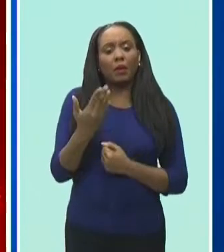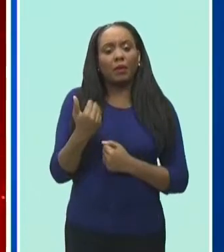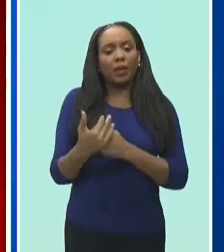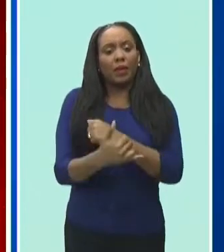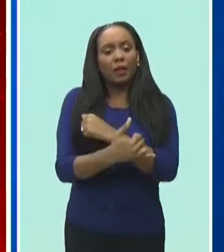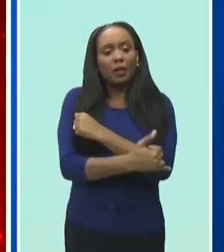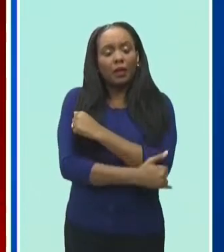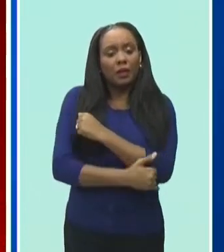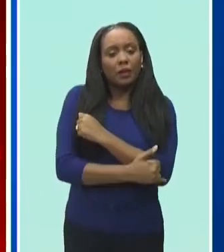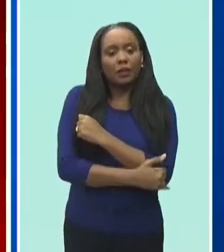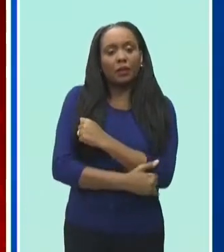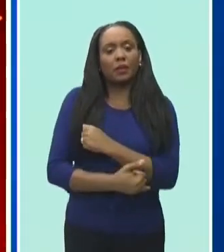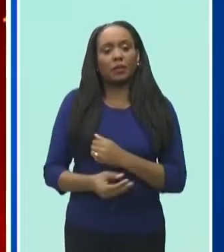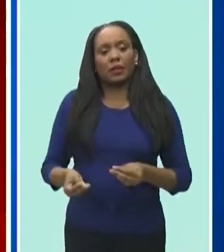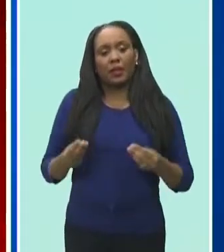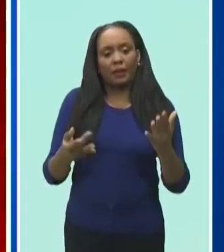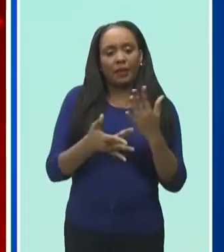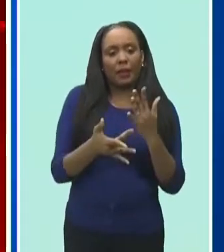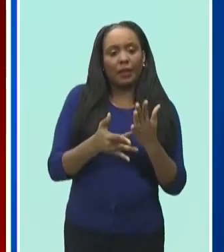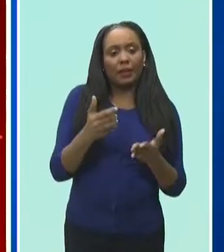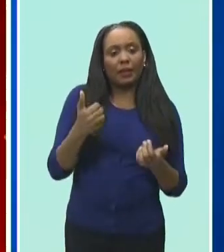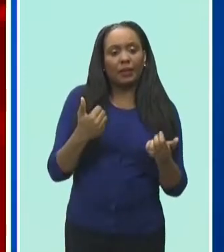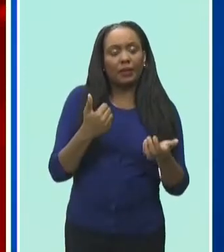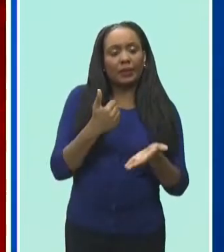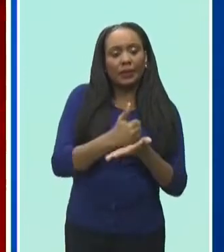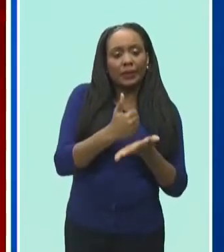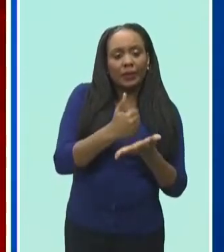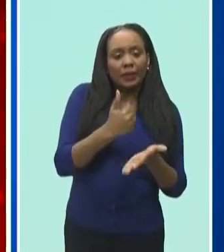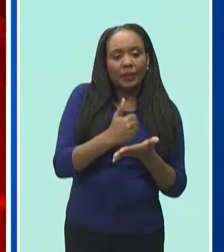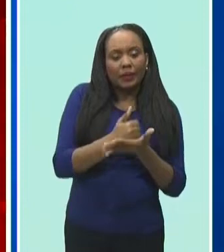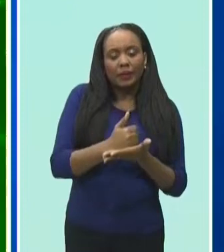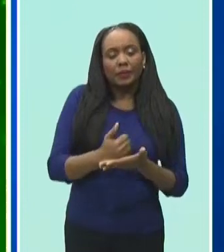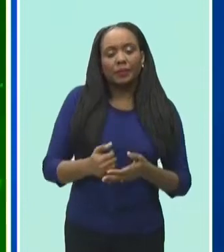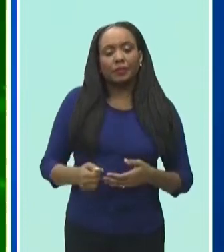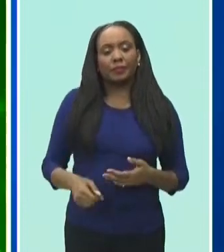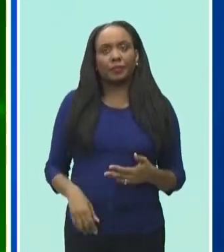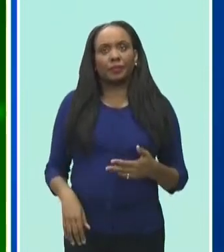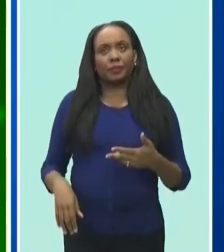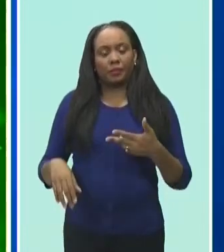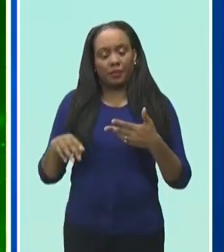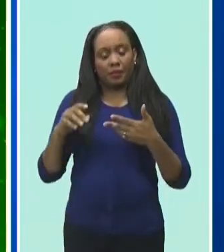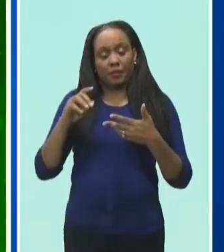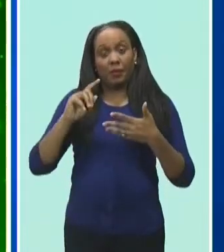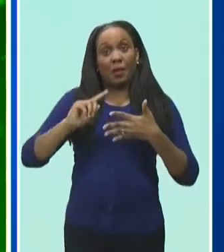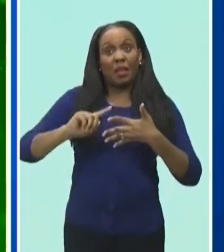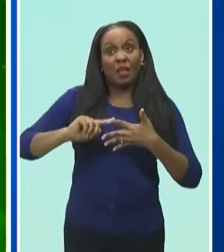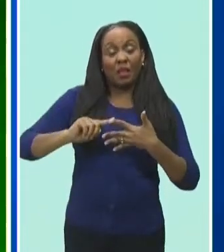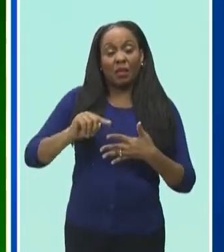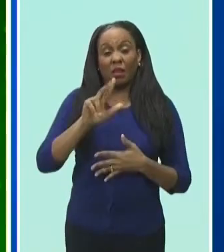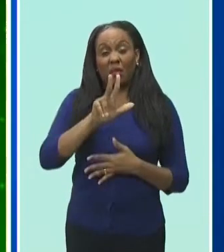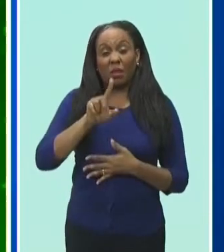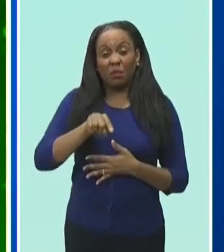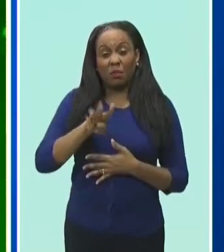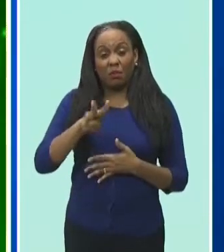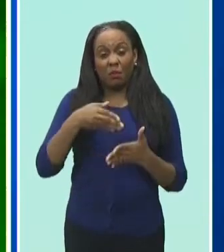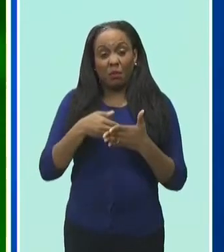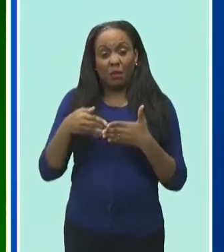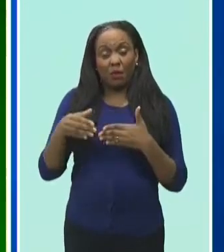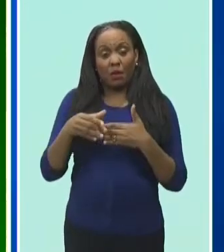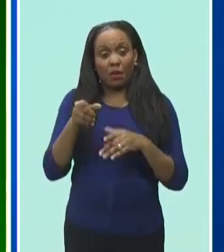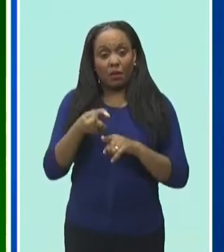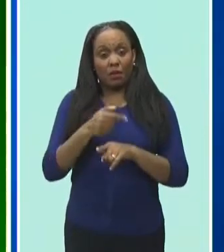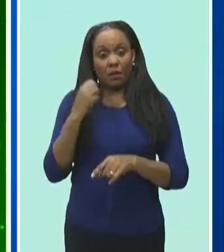providing technical assistance to mainstream resilience. Then another $3.4 million from the European Union will